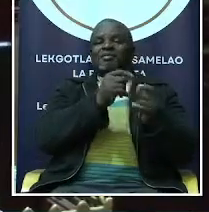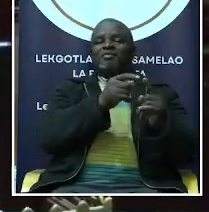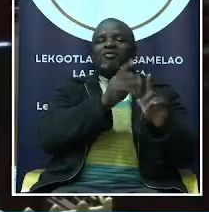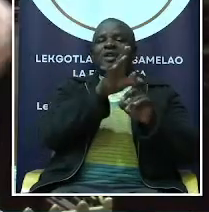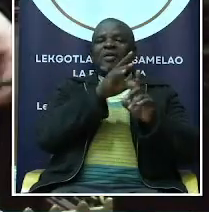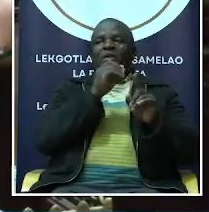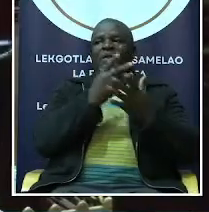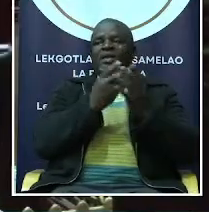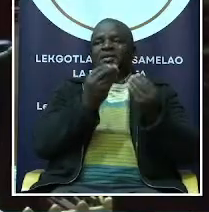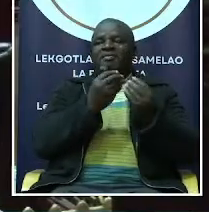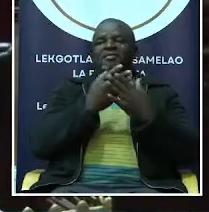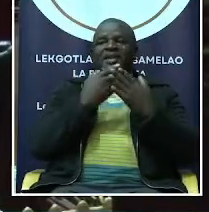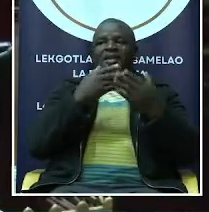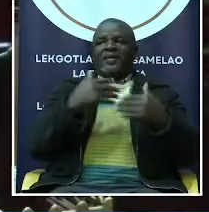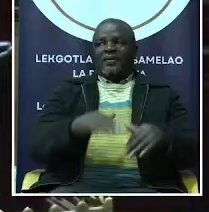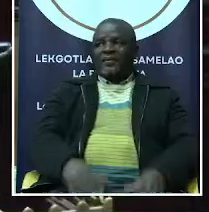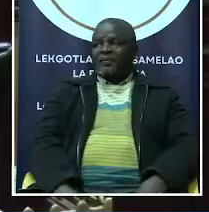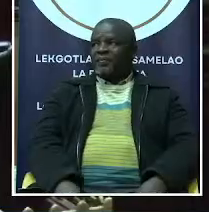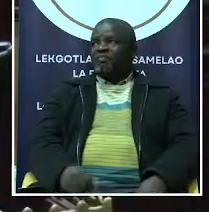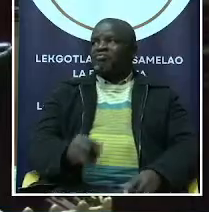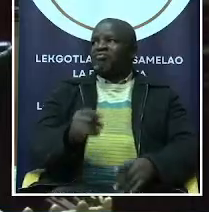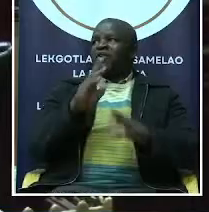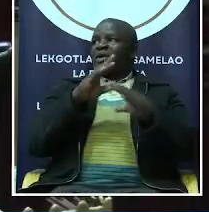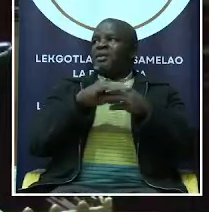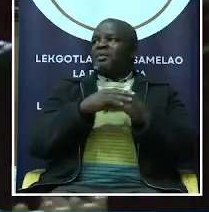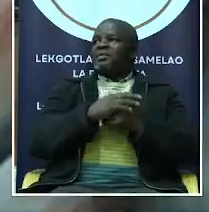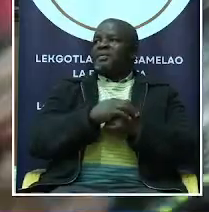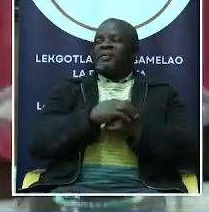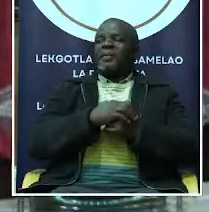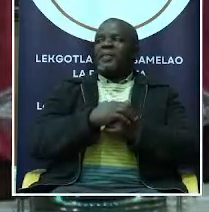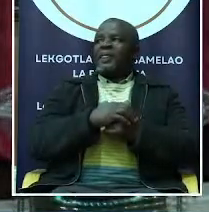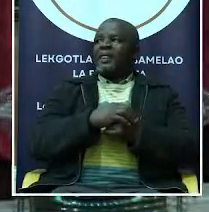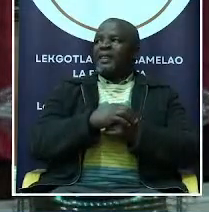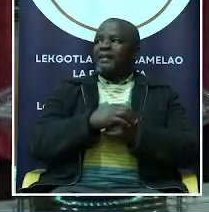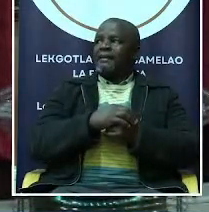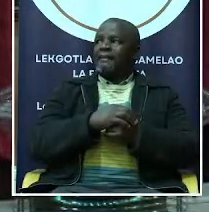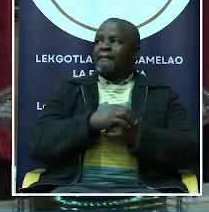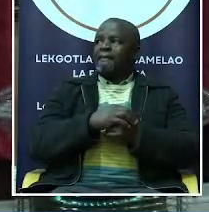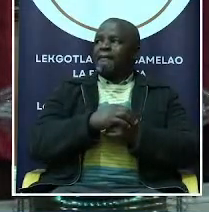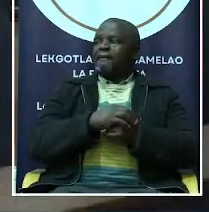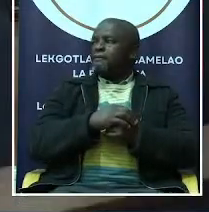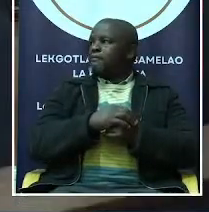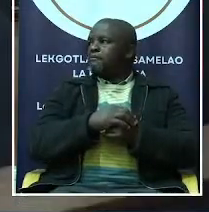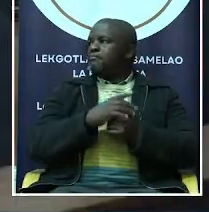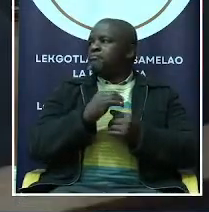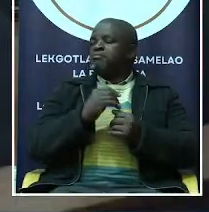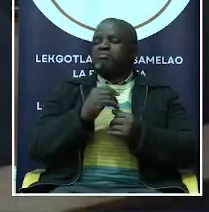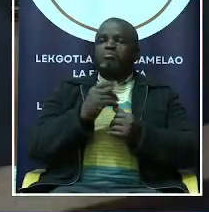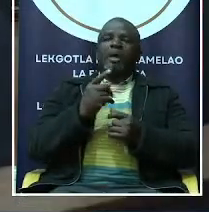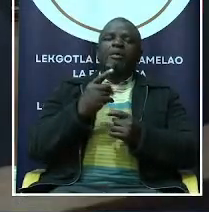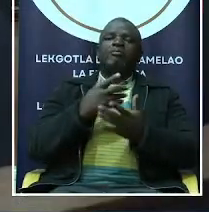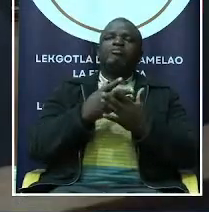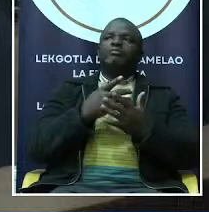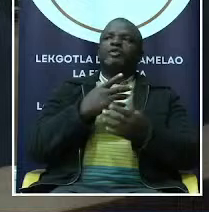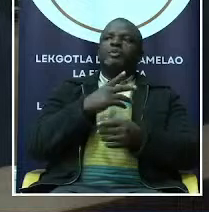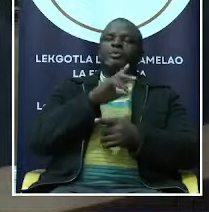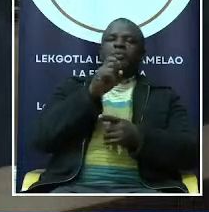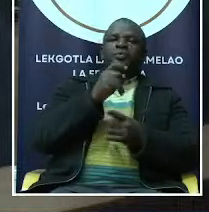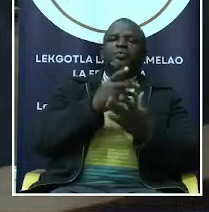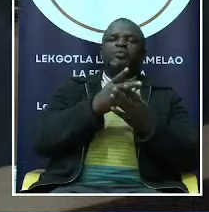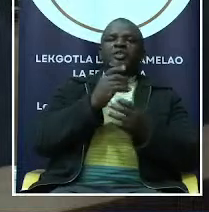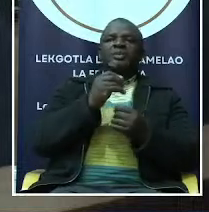much. Honorable member. Yes, you can hear me, right? I wanted to ask the